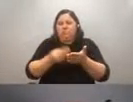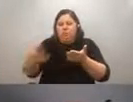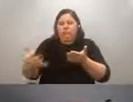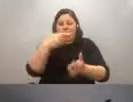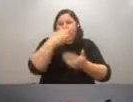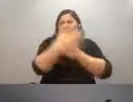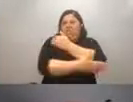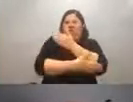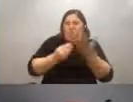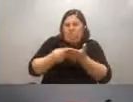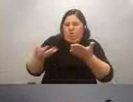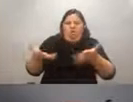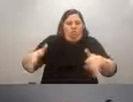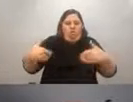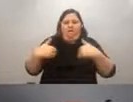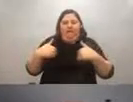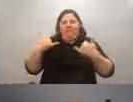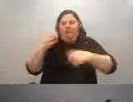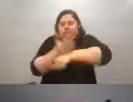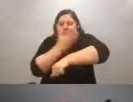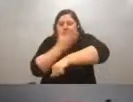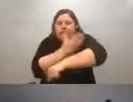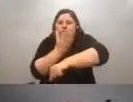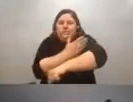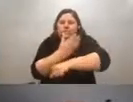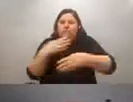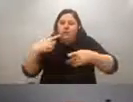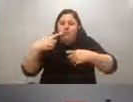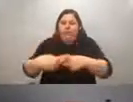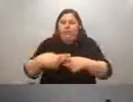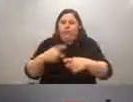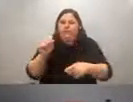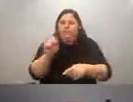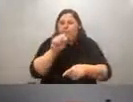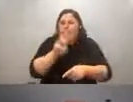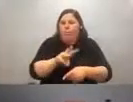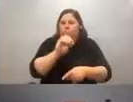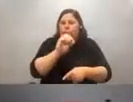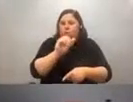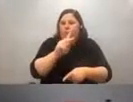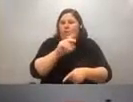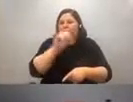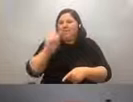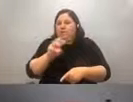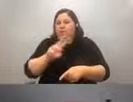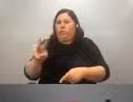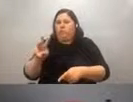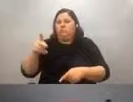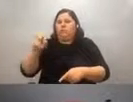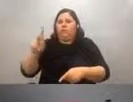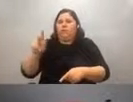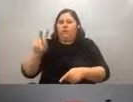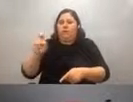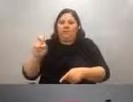so it's already existing and it's being renovated right now it's at the corner of southwest oak and southwest park avenue next to new